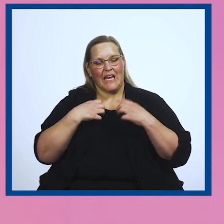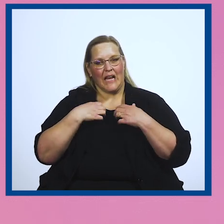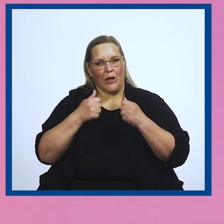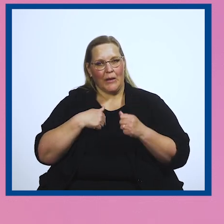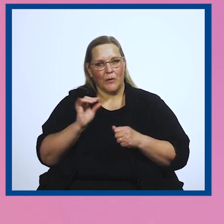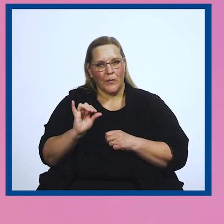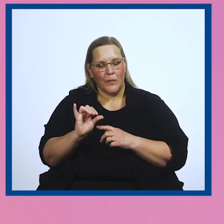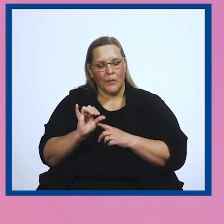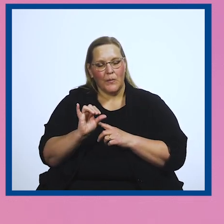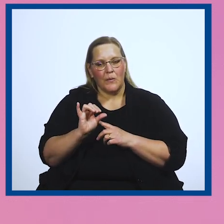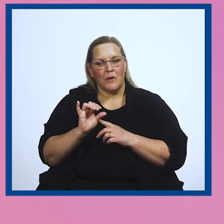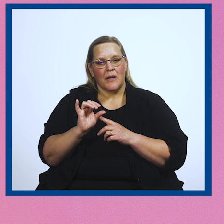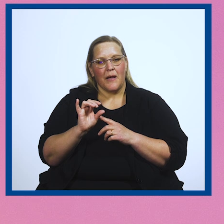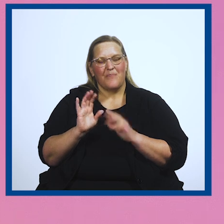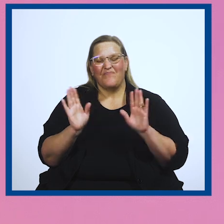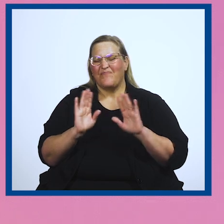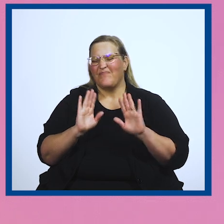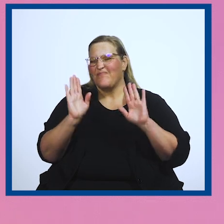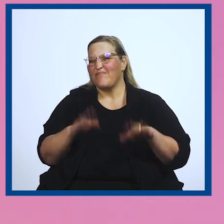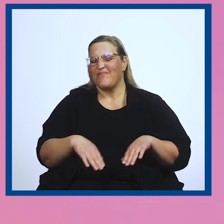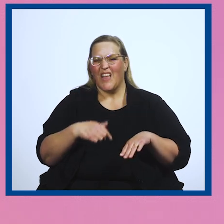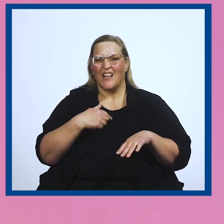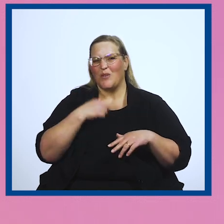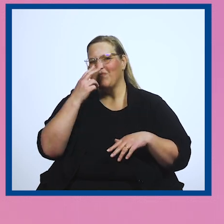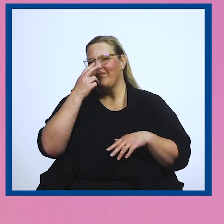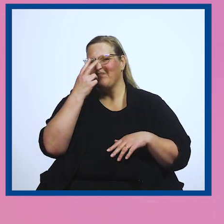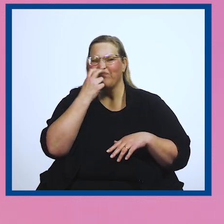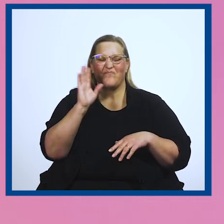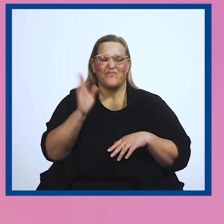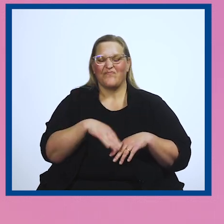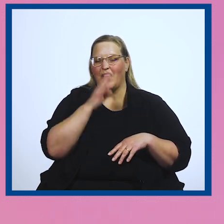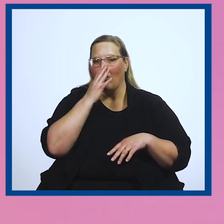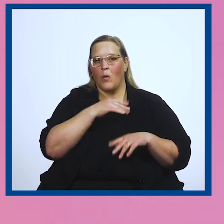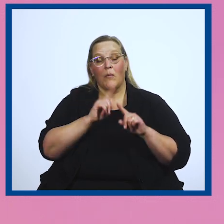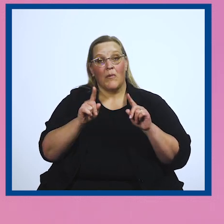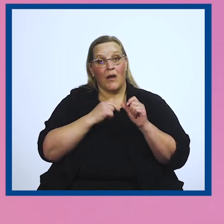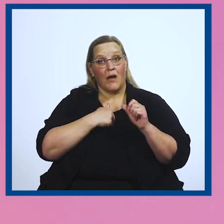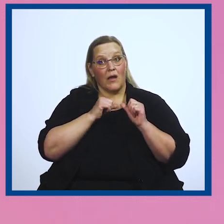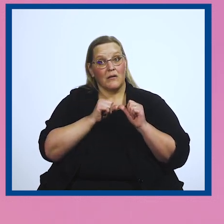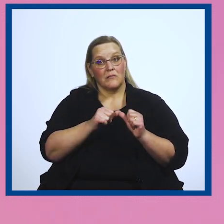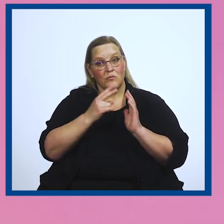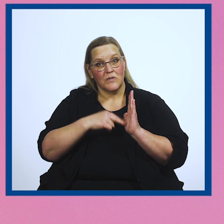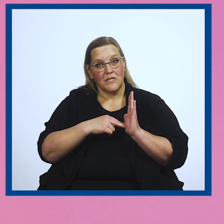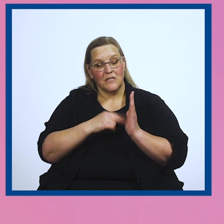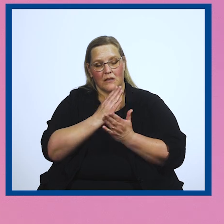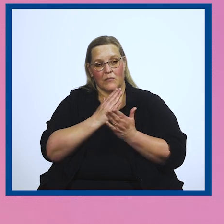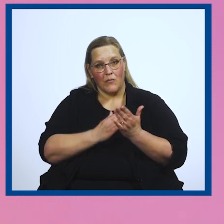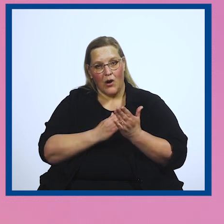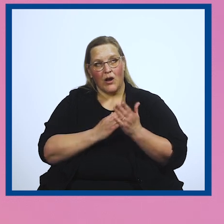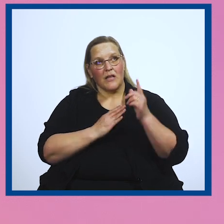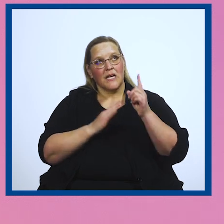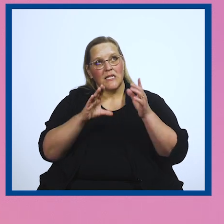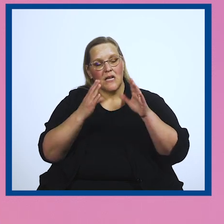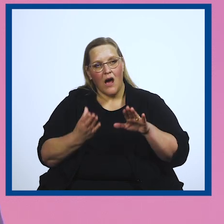me. No, it's just a myth. It's just a myth, I said to myself. But I kept reading. And I got to the part where he died and he suffered